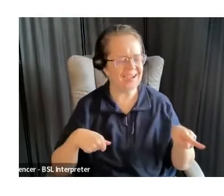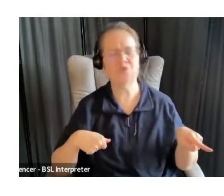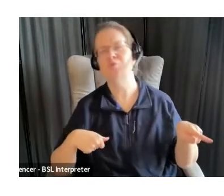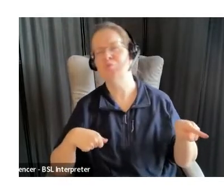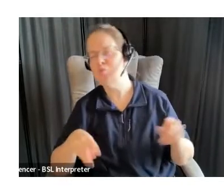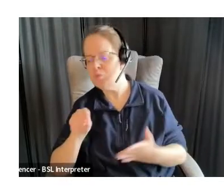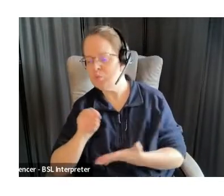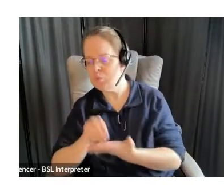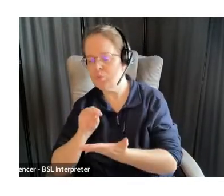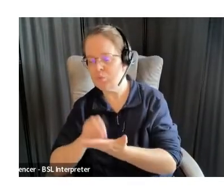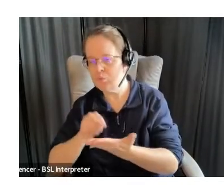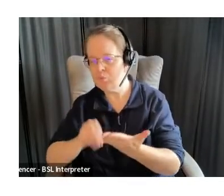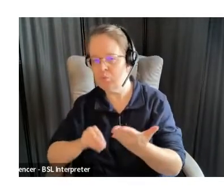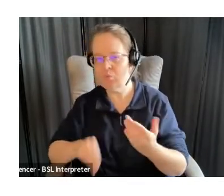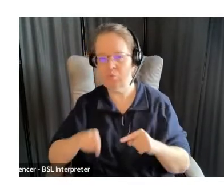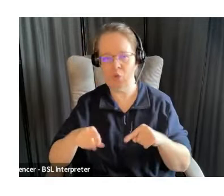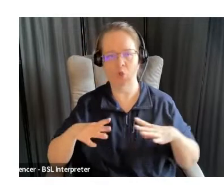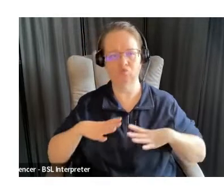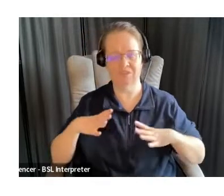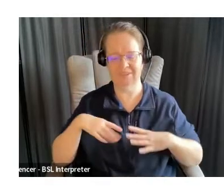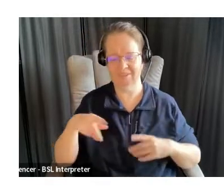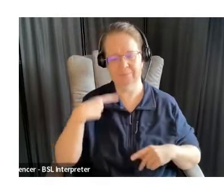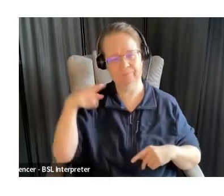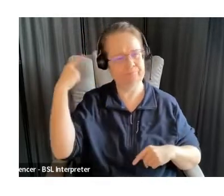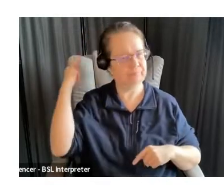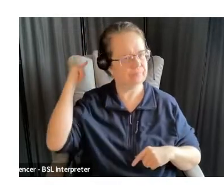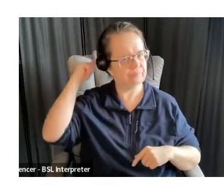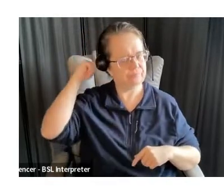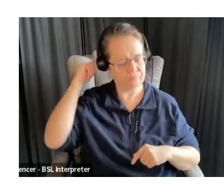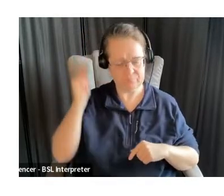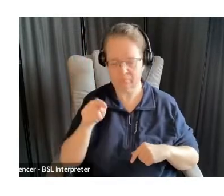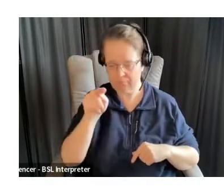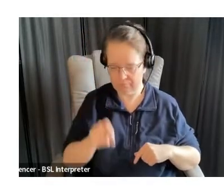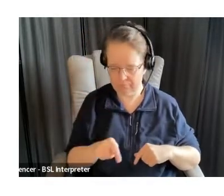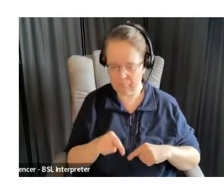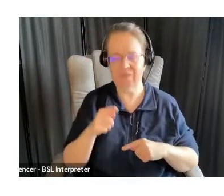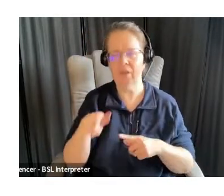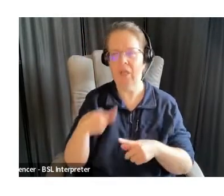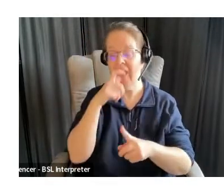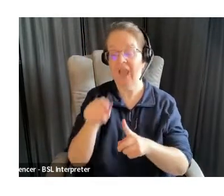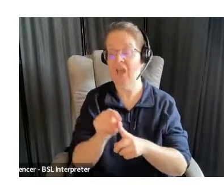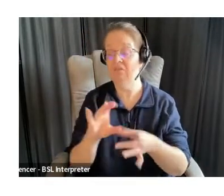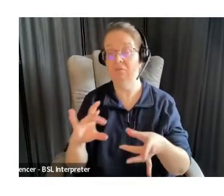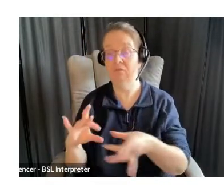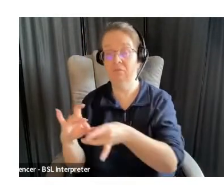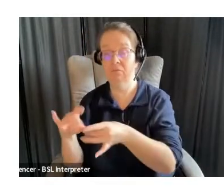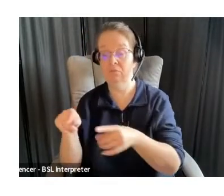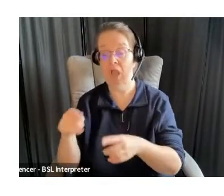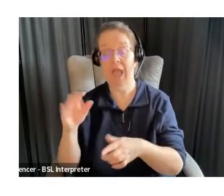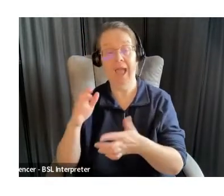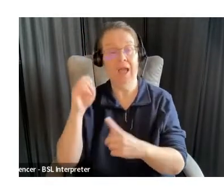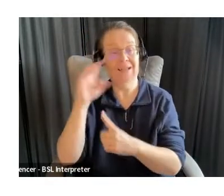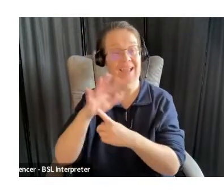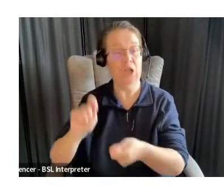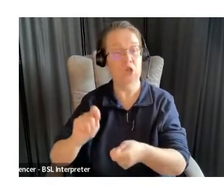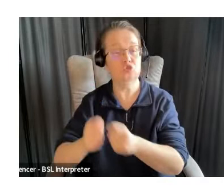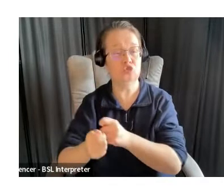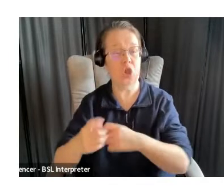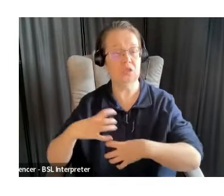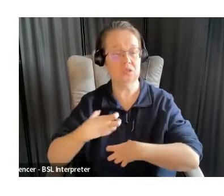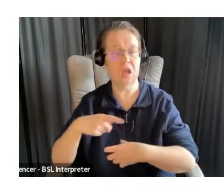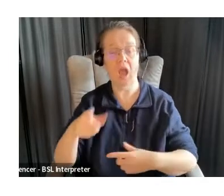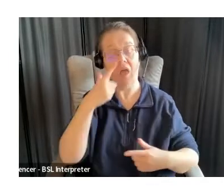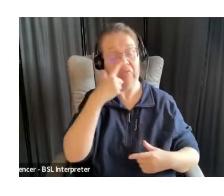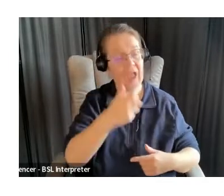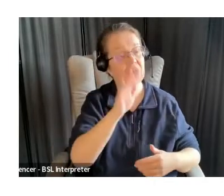face in that particular job. Identify key adjustments relevant to the job and share with the